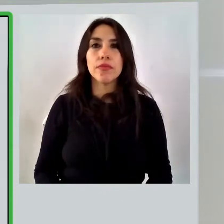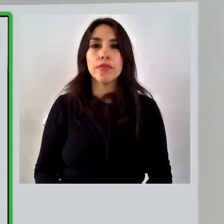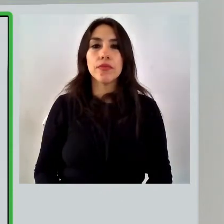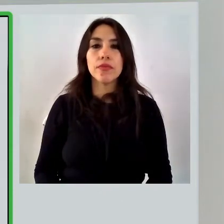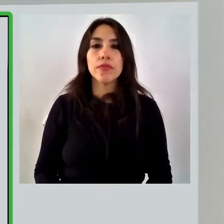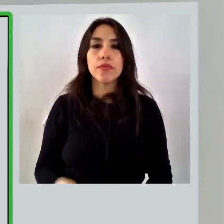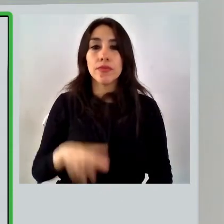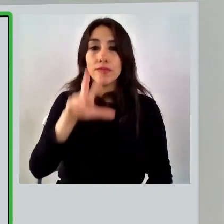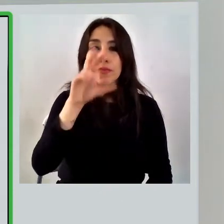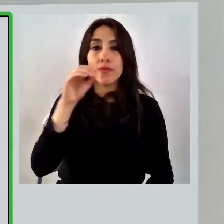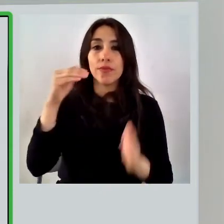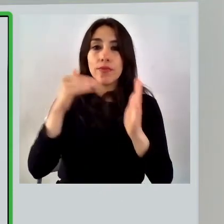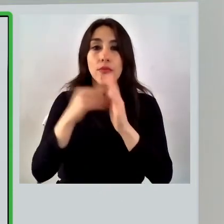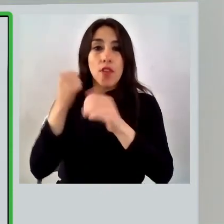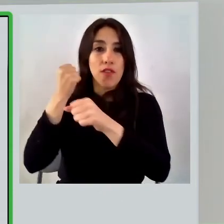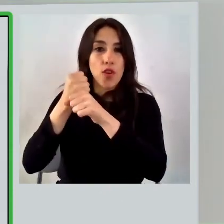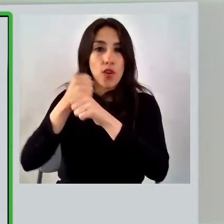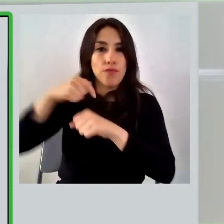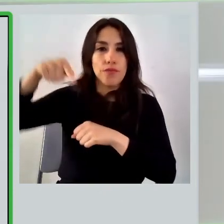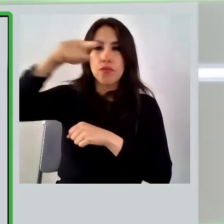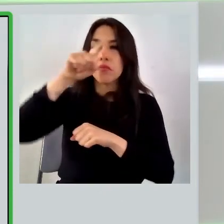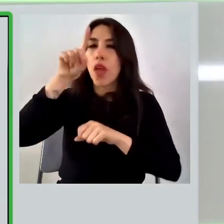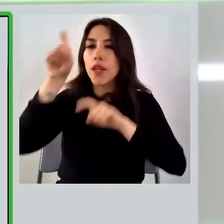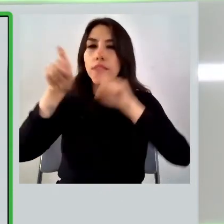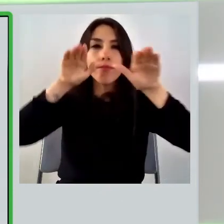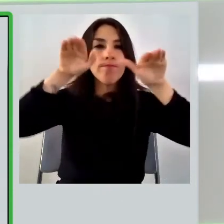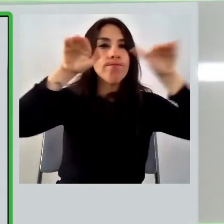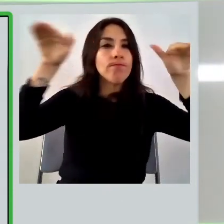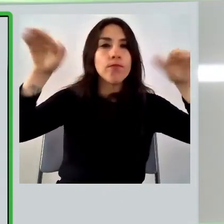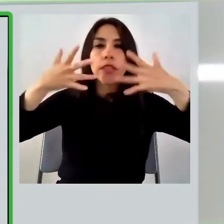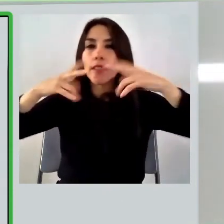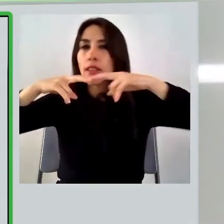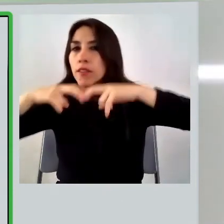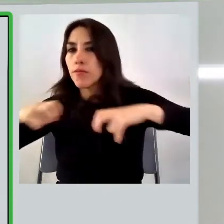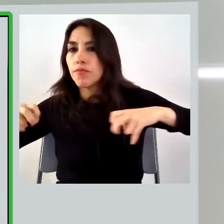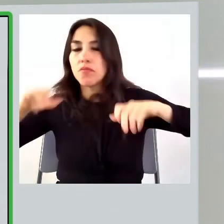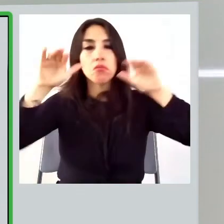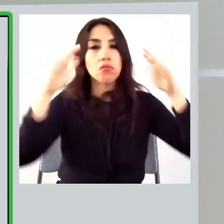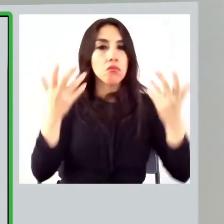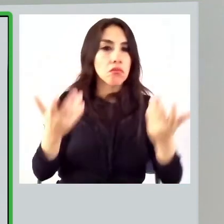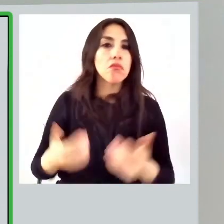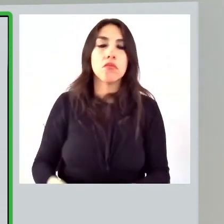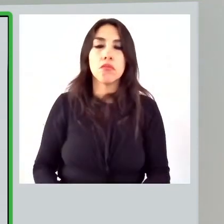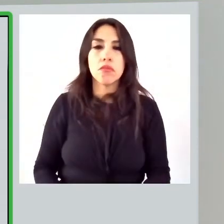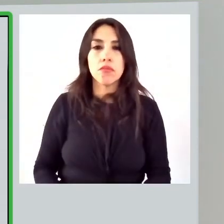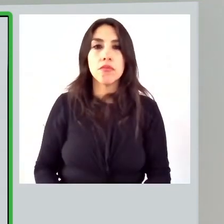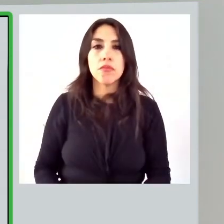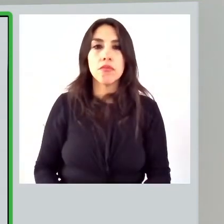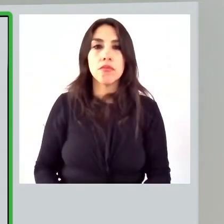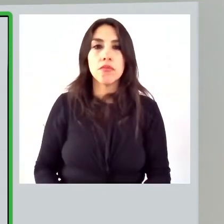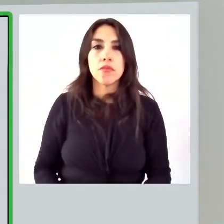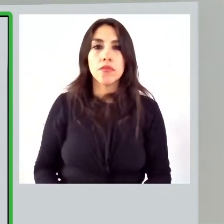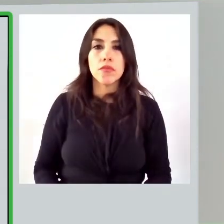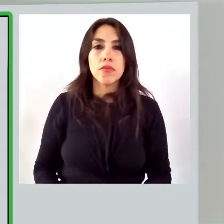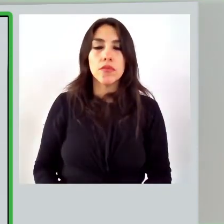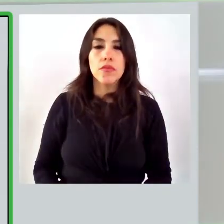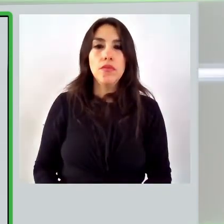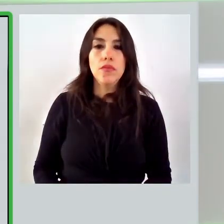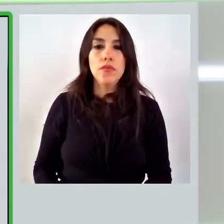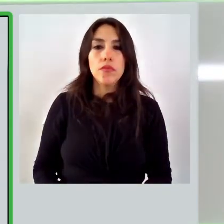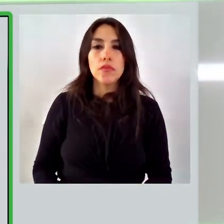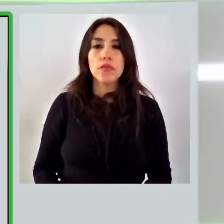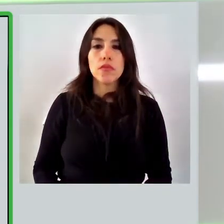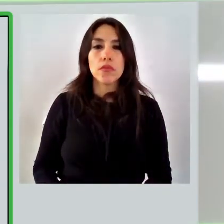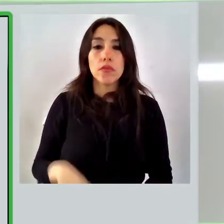release the core report in 2020, and then with results from 6,000 employees and nearly